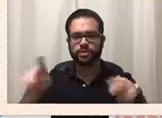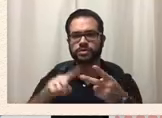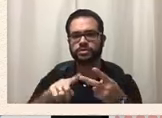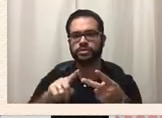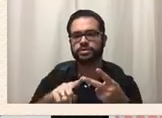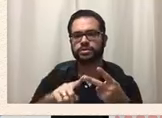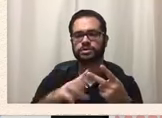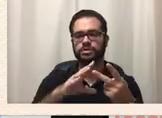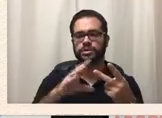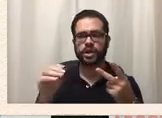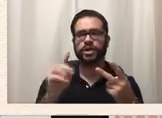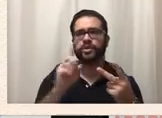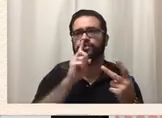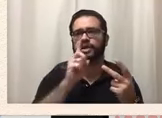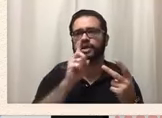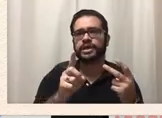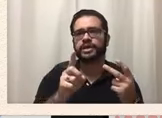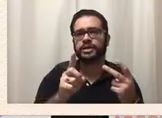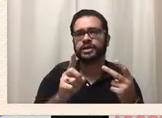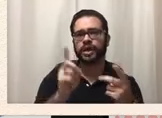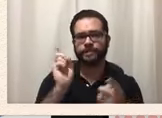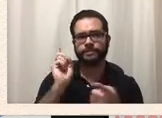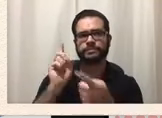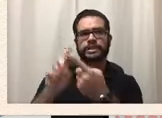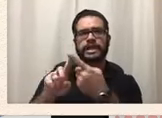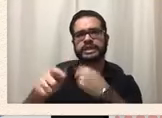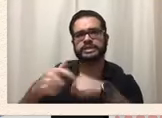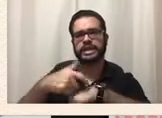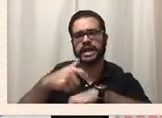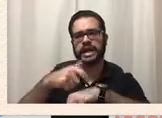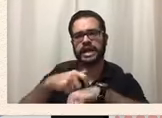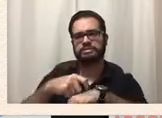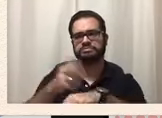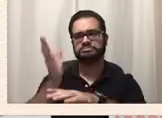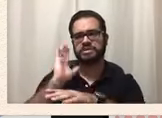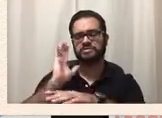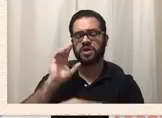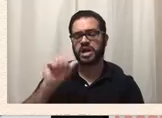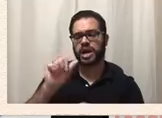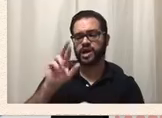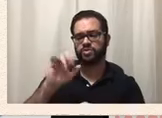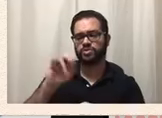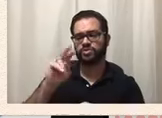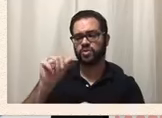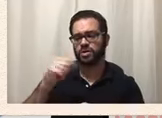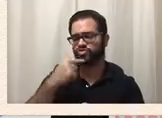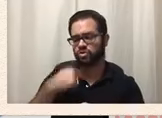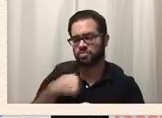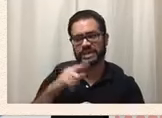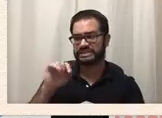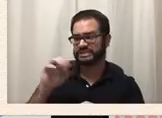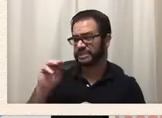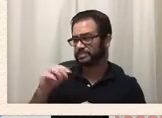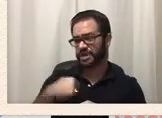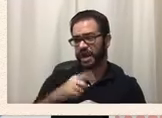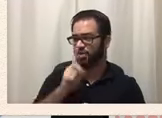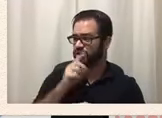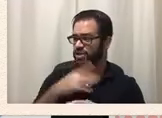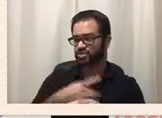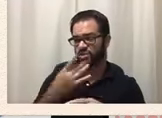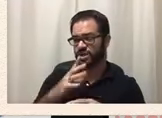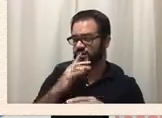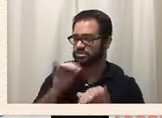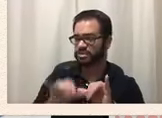and really up to that point, Arizona had told me, "Tim, I really don't like to stay home that much. In fact,